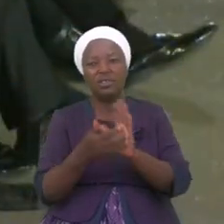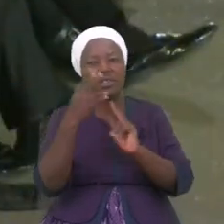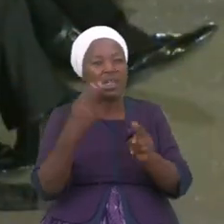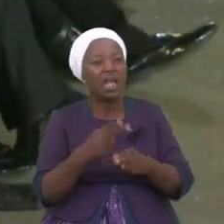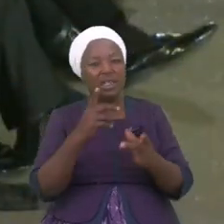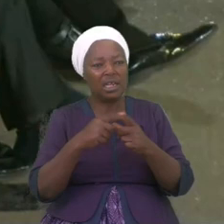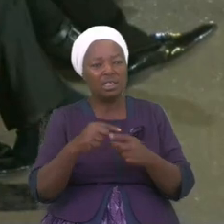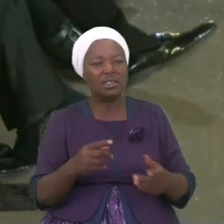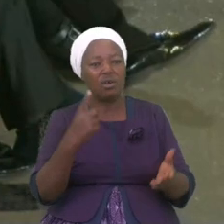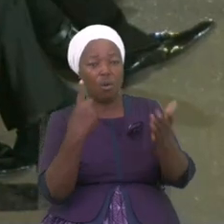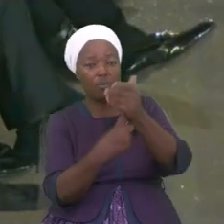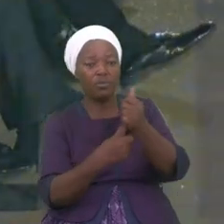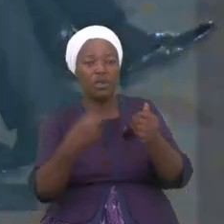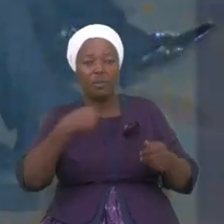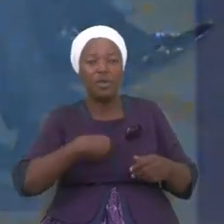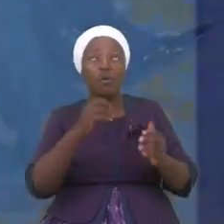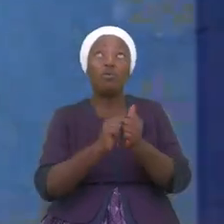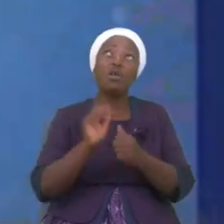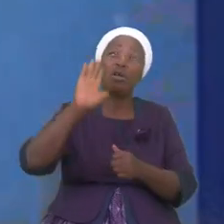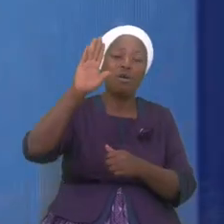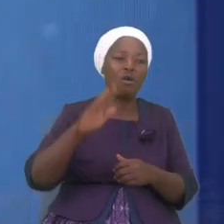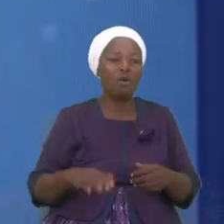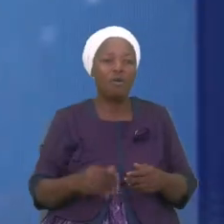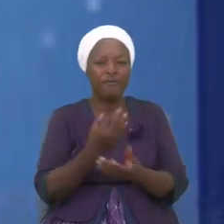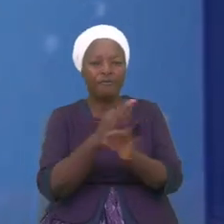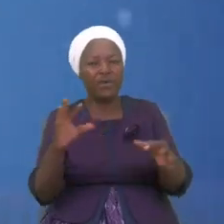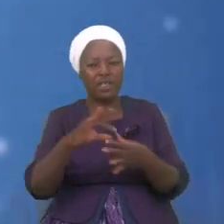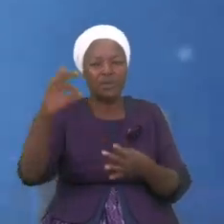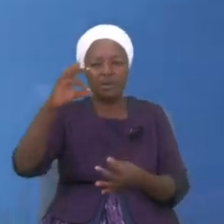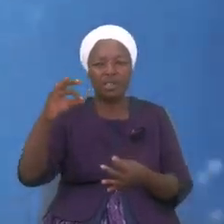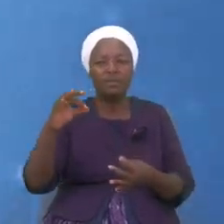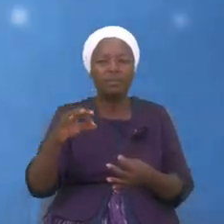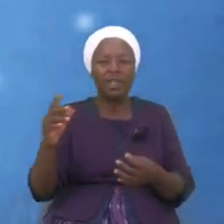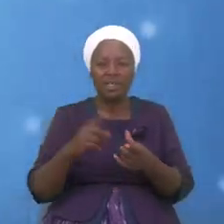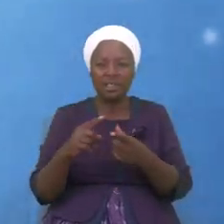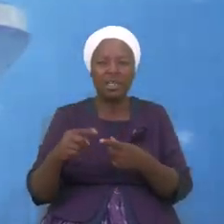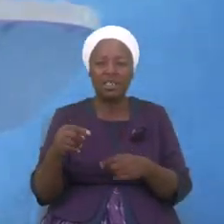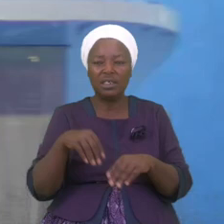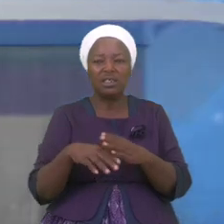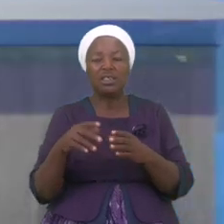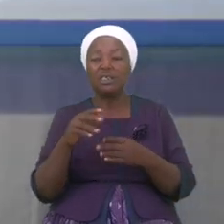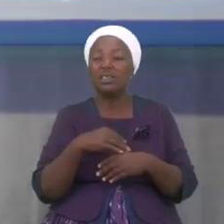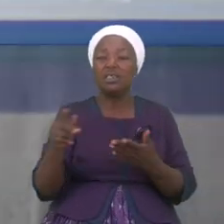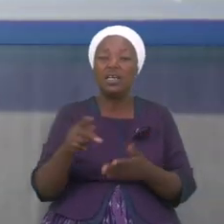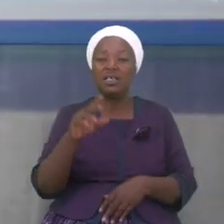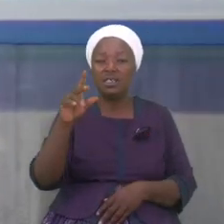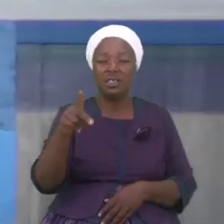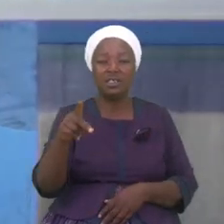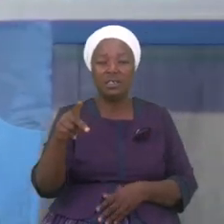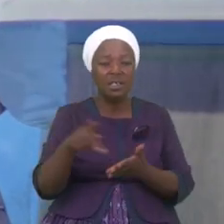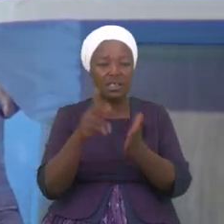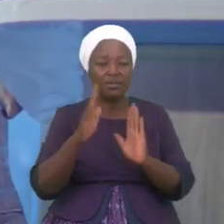uphold me with thy free spirit. You see, in the psalmist knew there is forgiveness on the